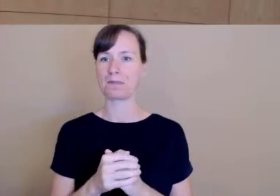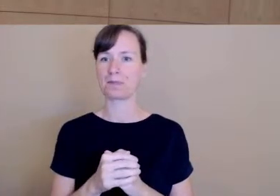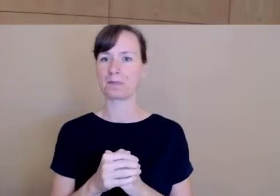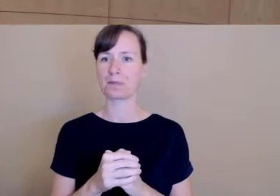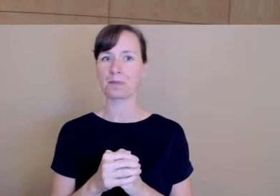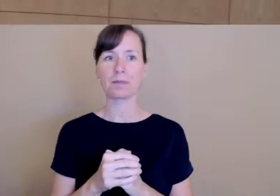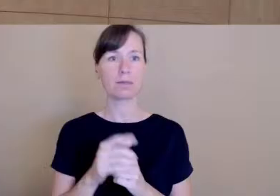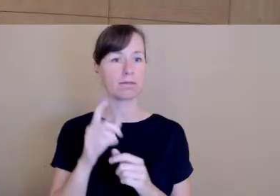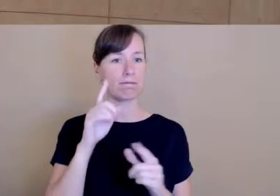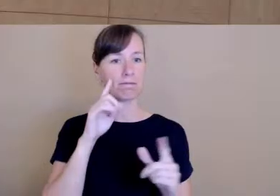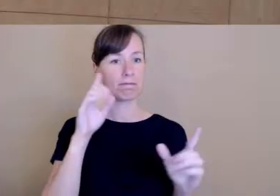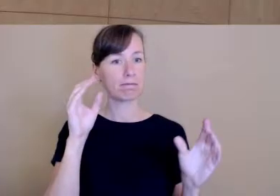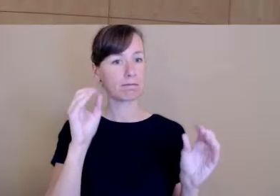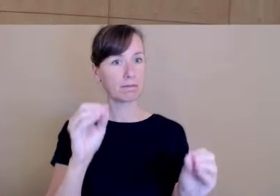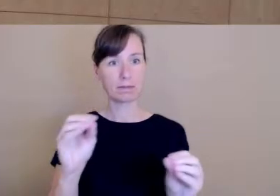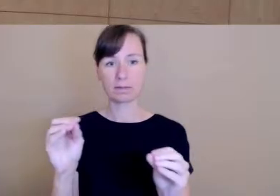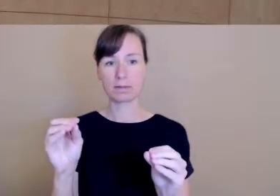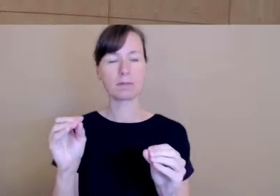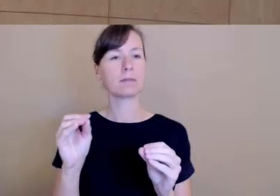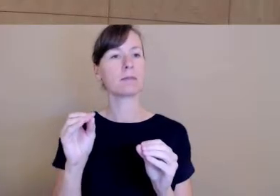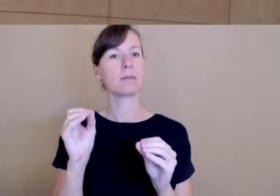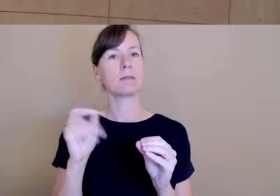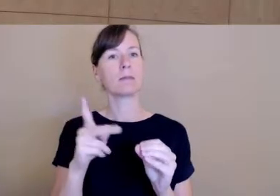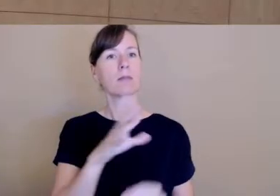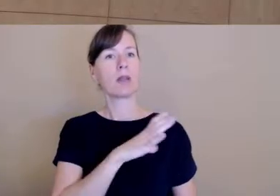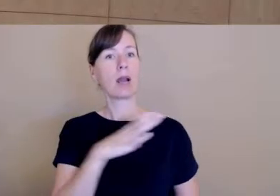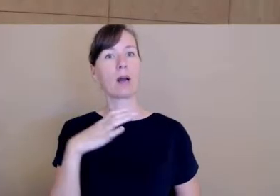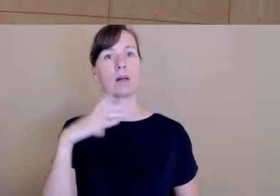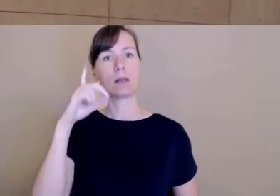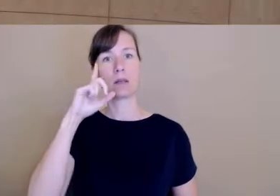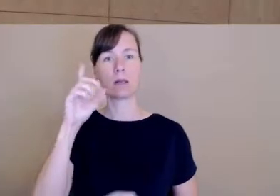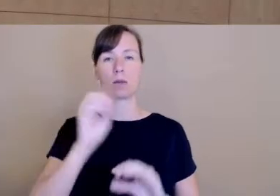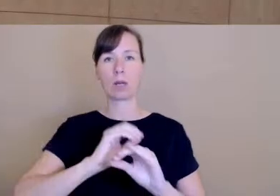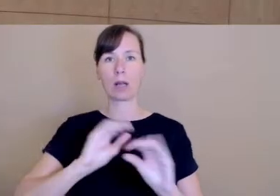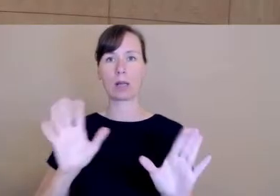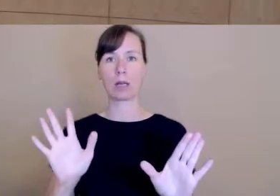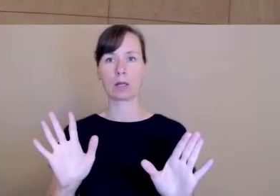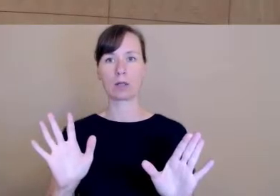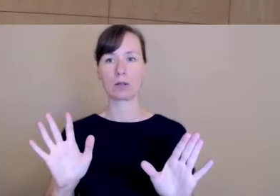Seeing none, council, I think we are clear